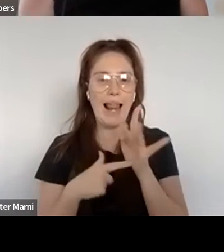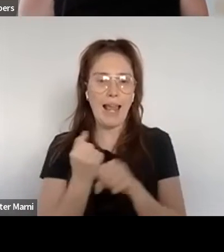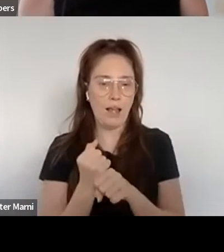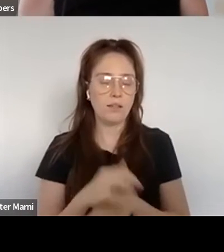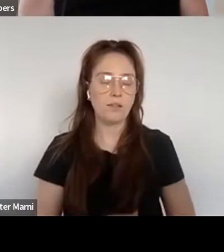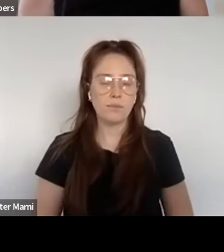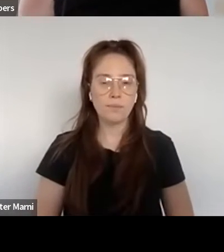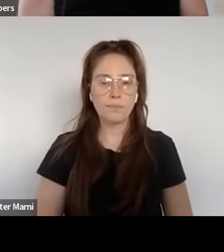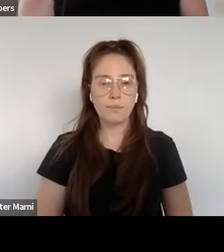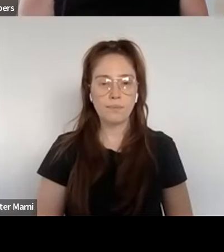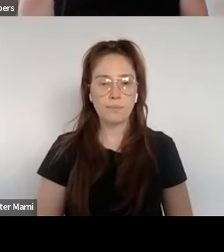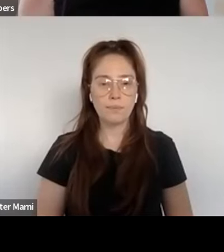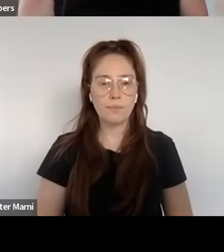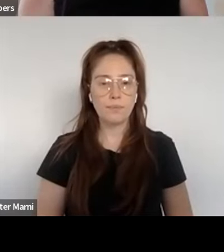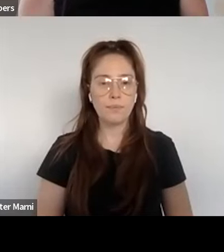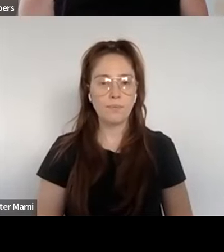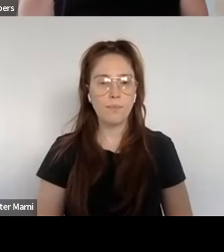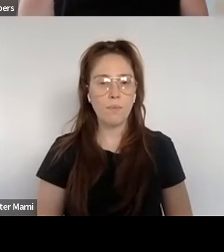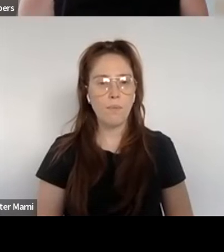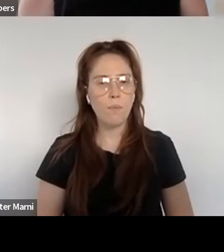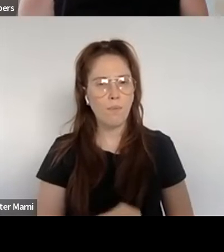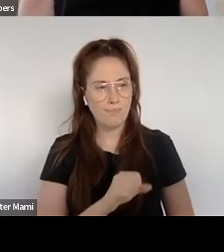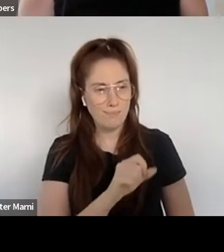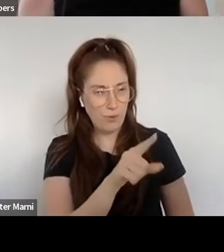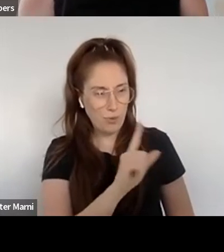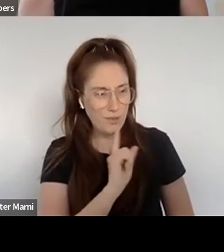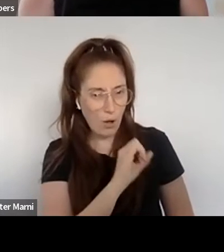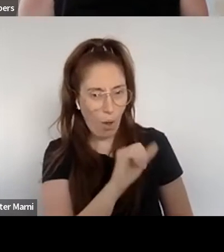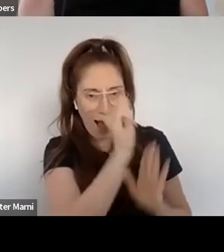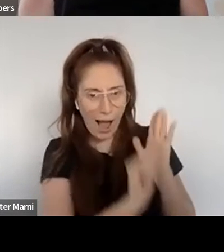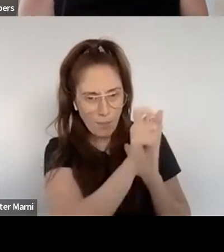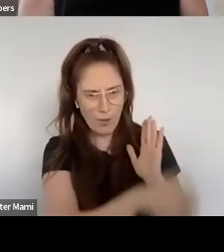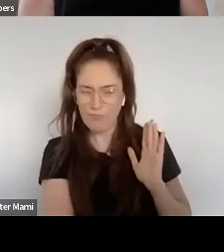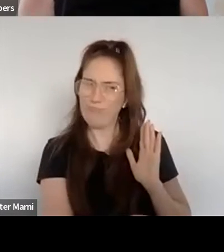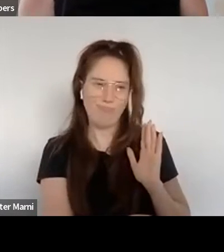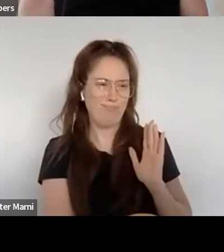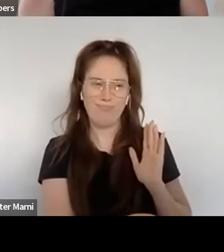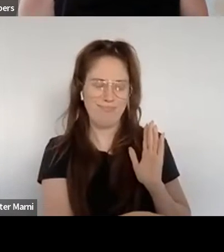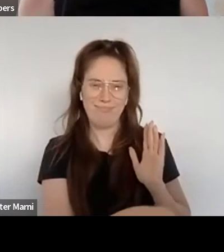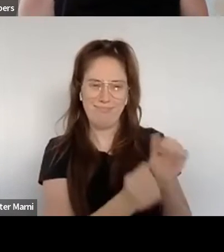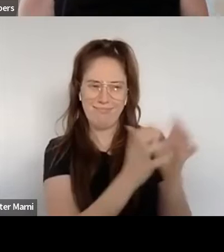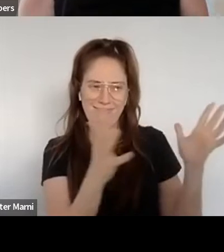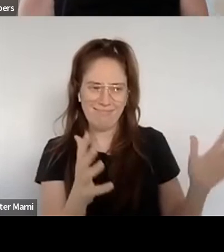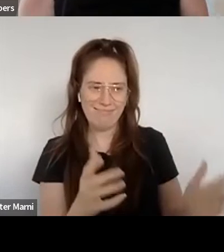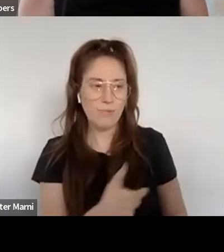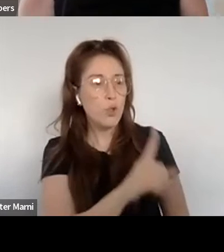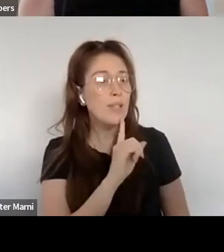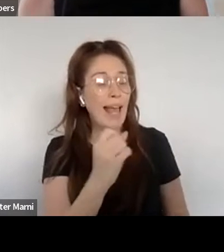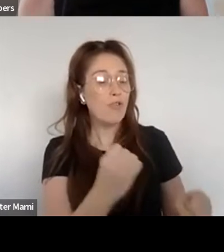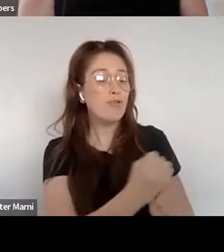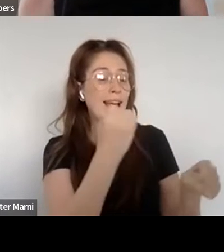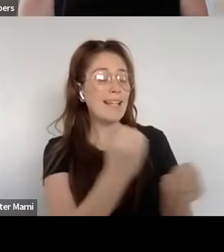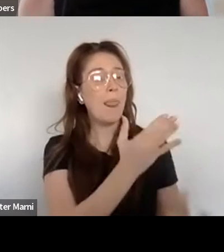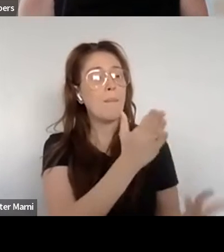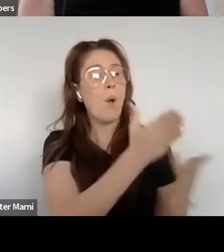I would push back on your idea that you're not arty. The fact that you use the phrase "creating the moment" seems to me